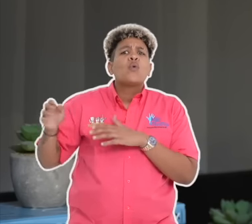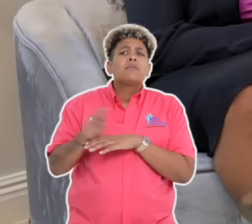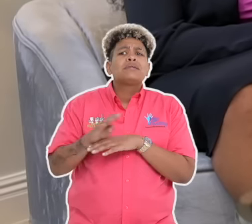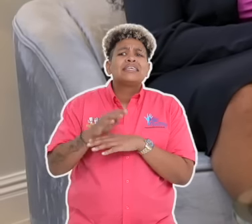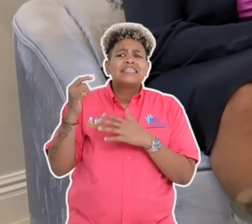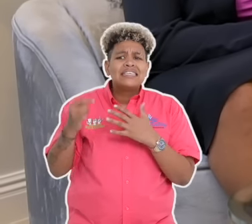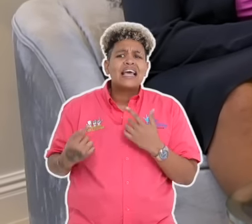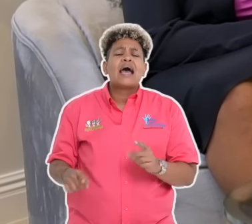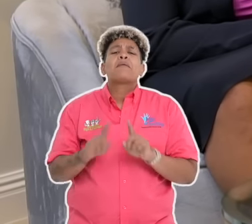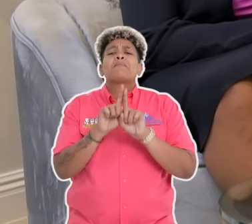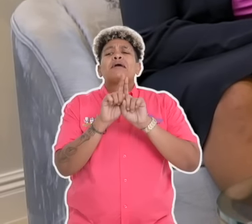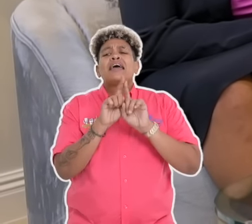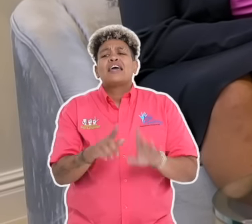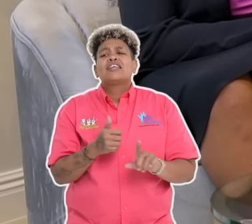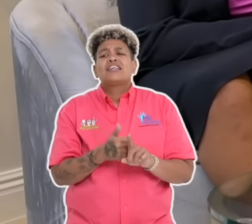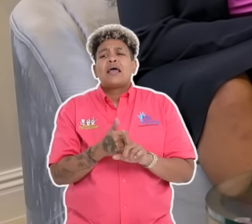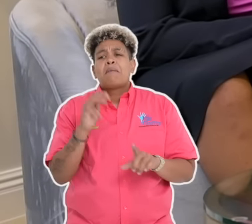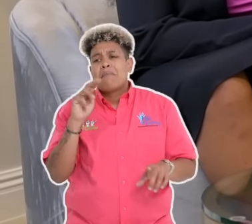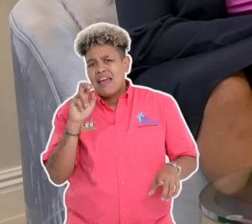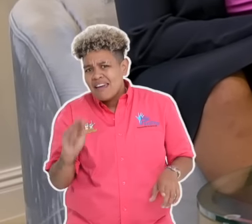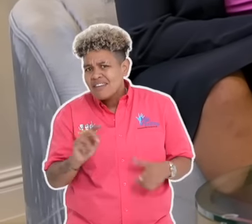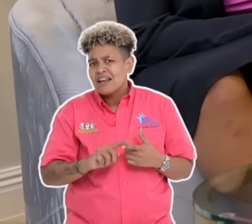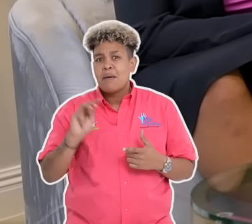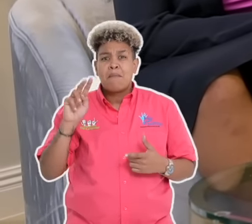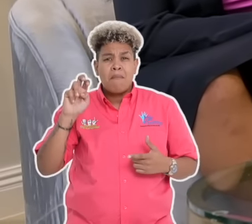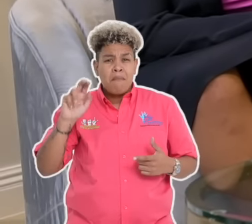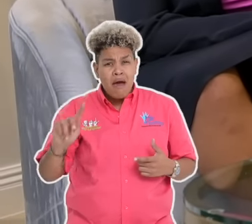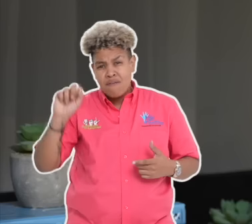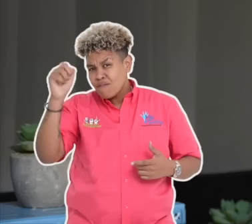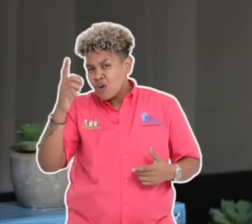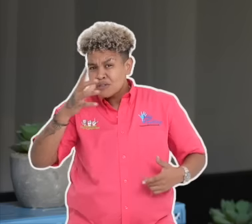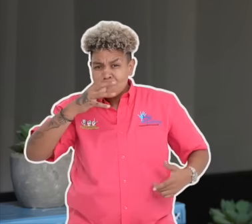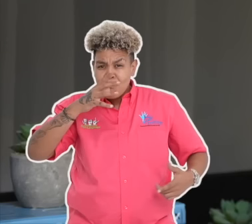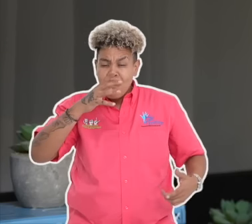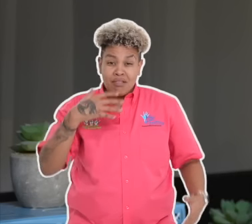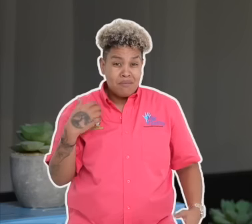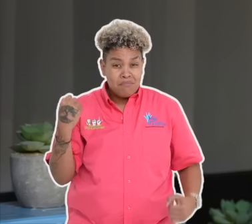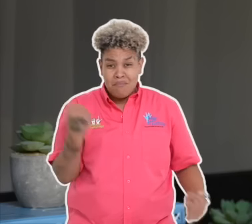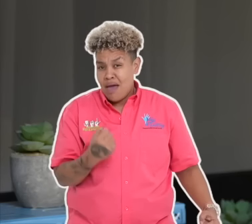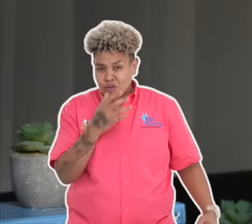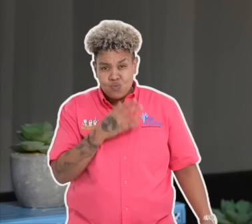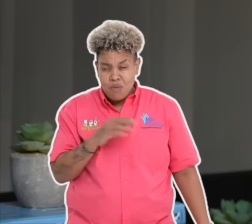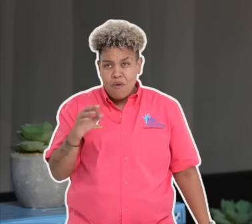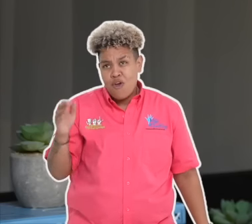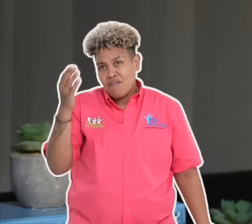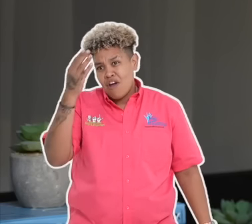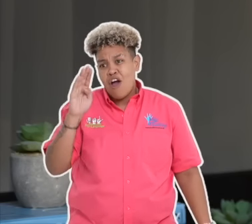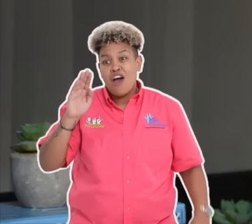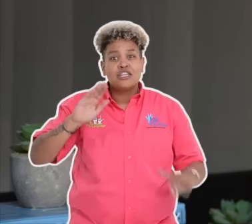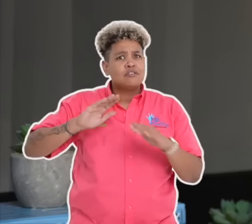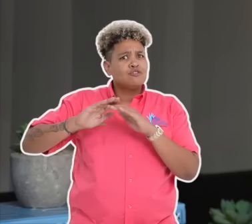Caribbean, entrepreneur, mentor, maven, maverick, mother, mighty woman of